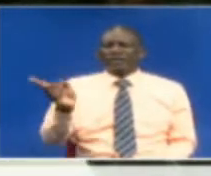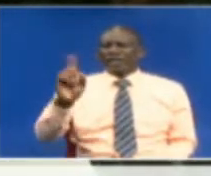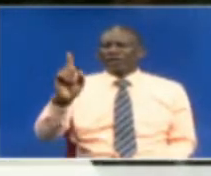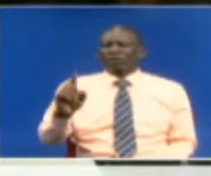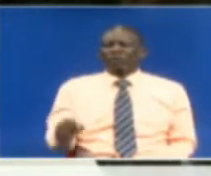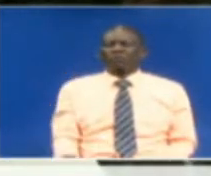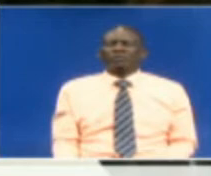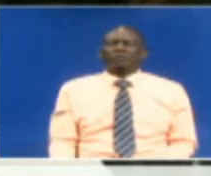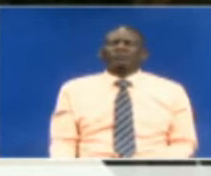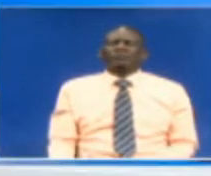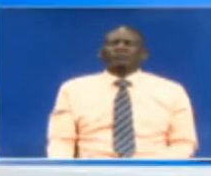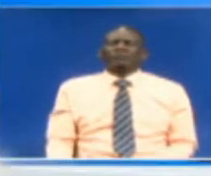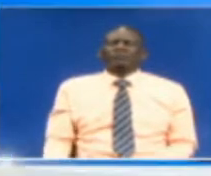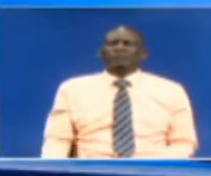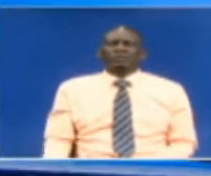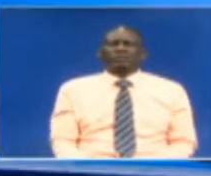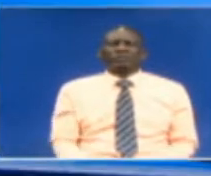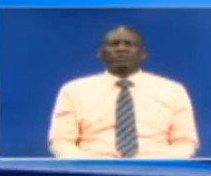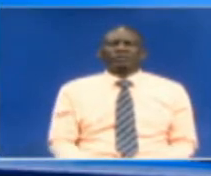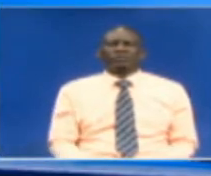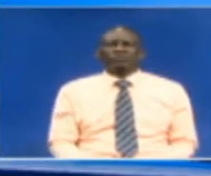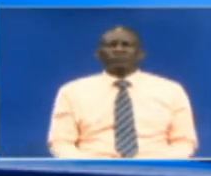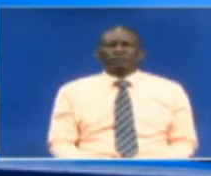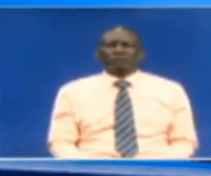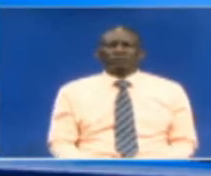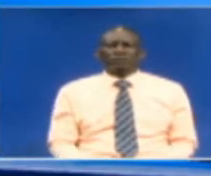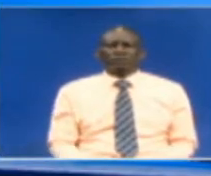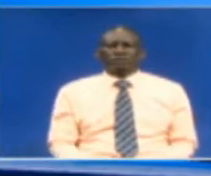Nairobi. All right, I think we all need...